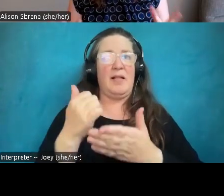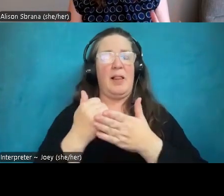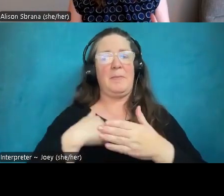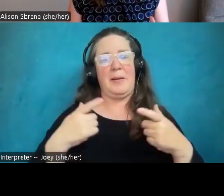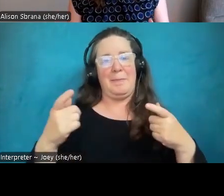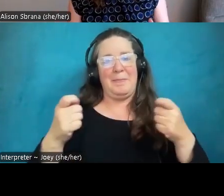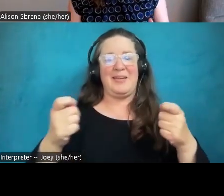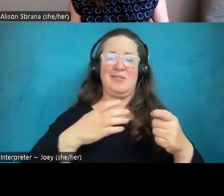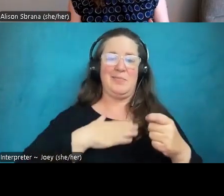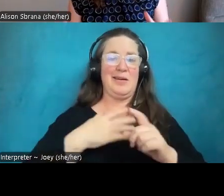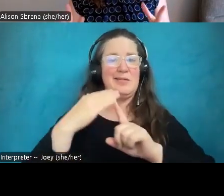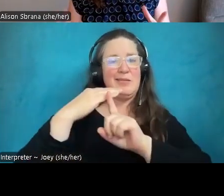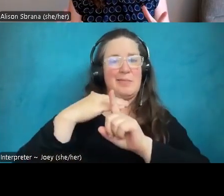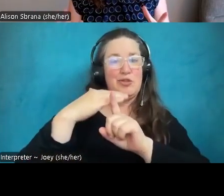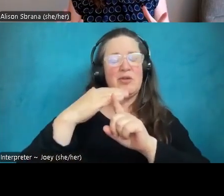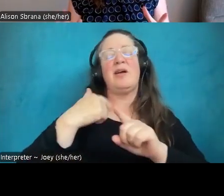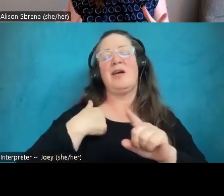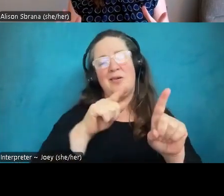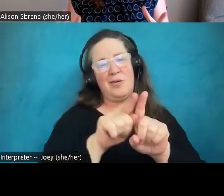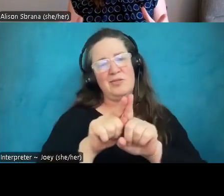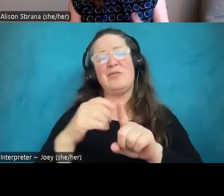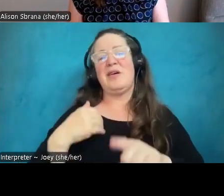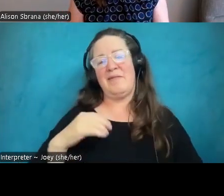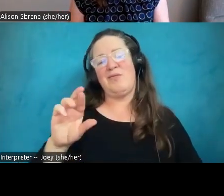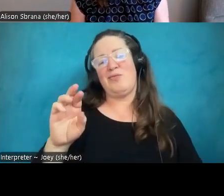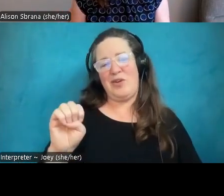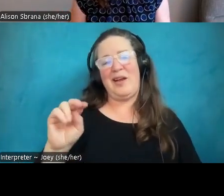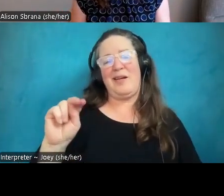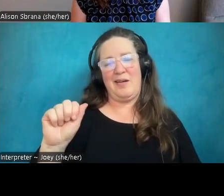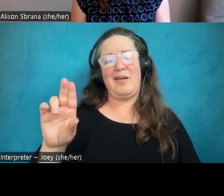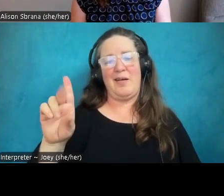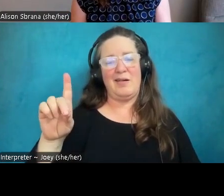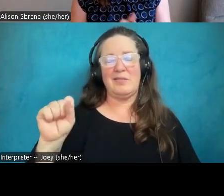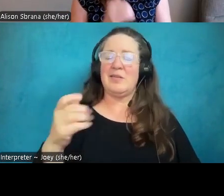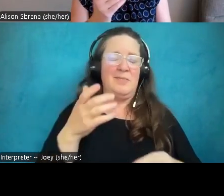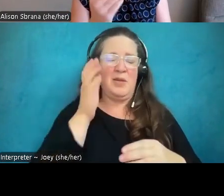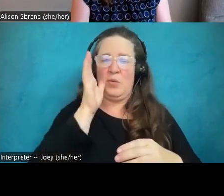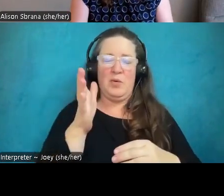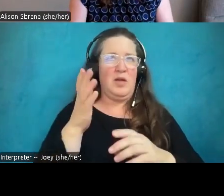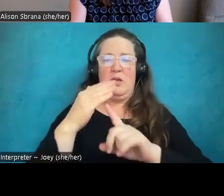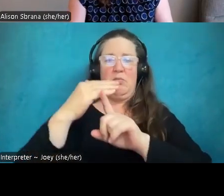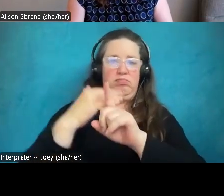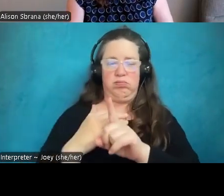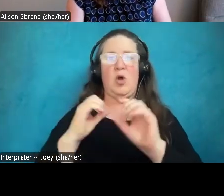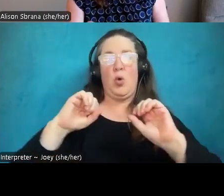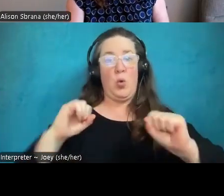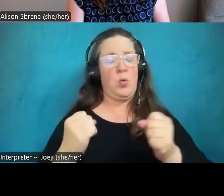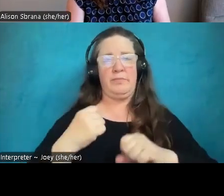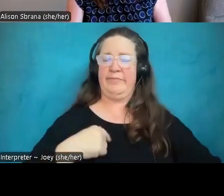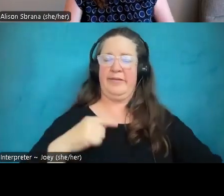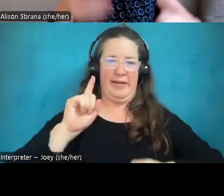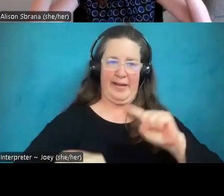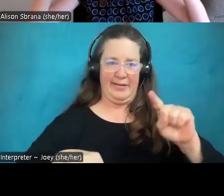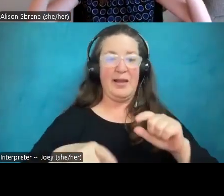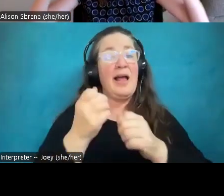let myself get too cold. I know that about myself at this point, 10 years in. And so everybody else here is in